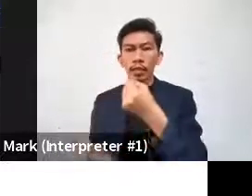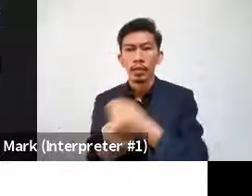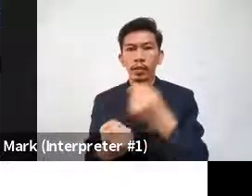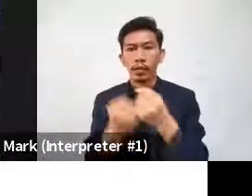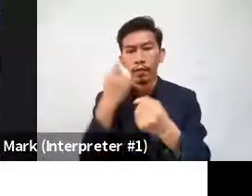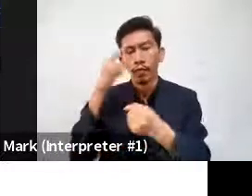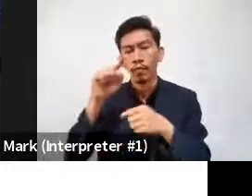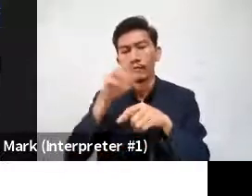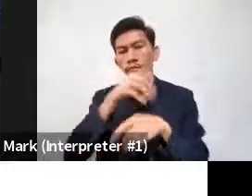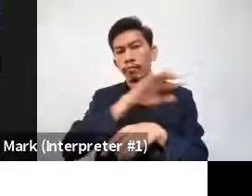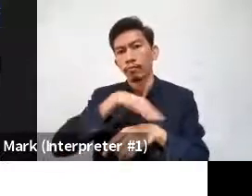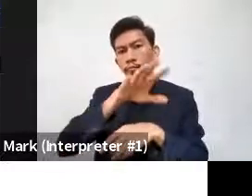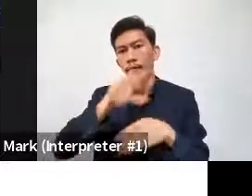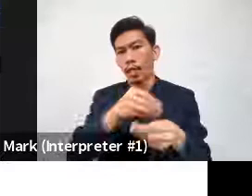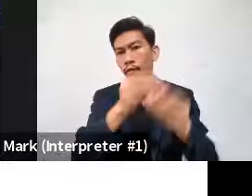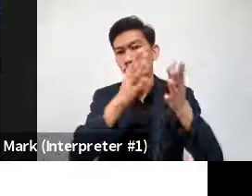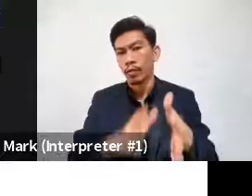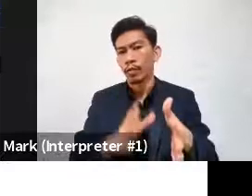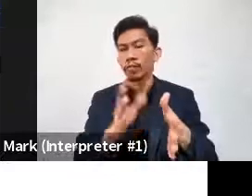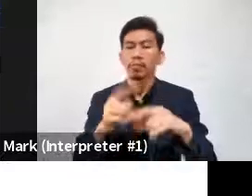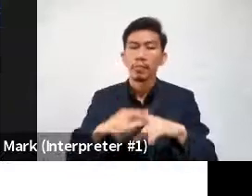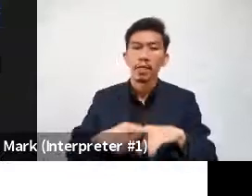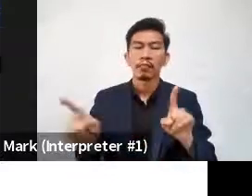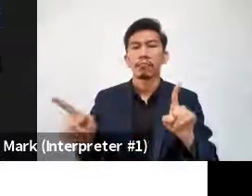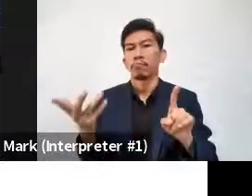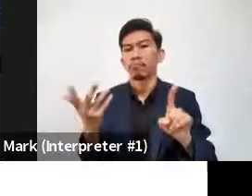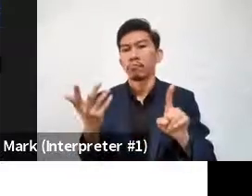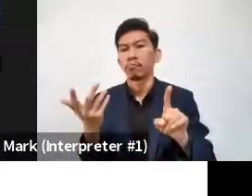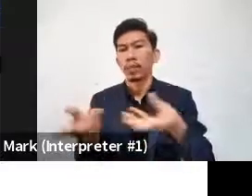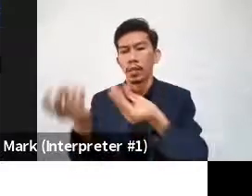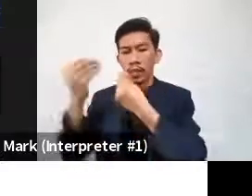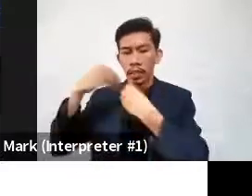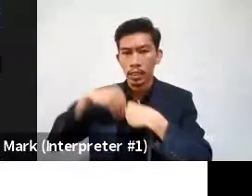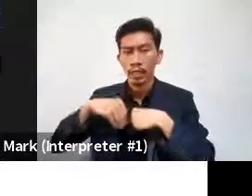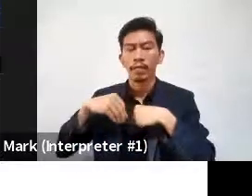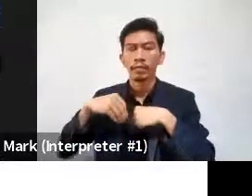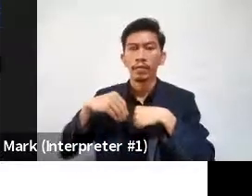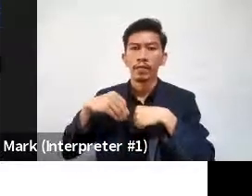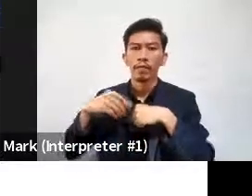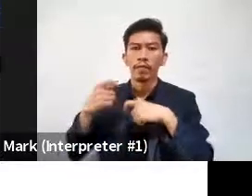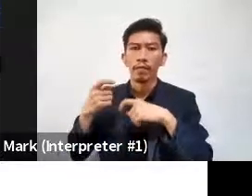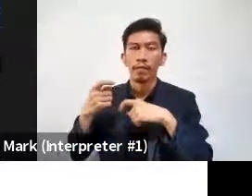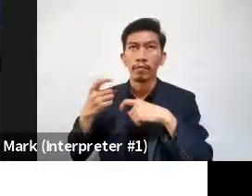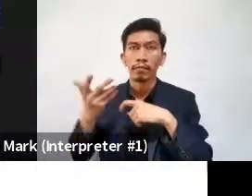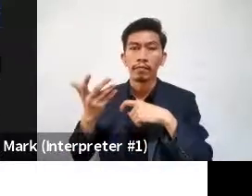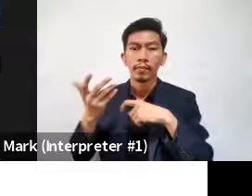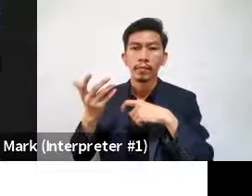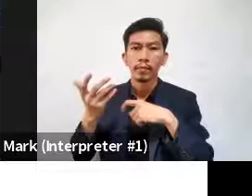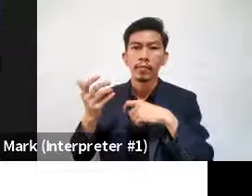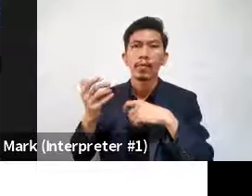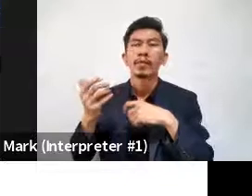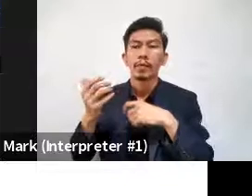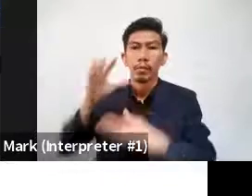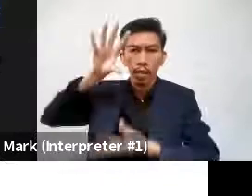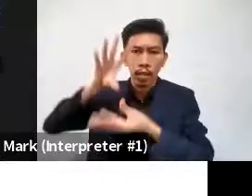contributors. However, as we have received as a proposed coming from the NEP proposal,